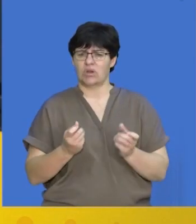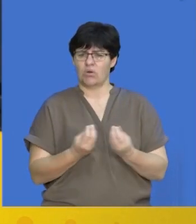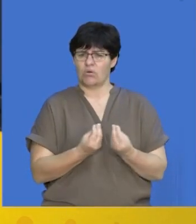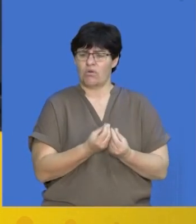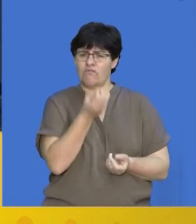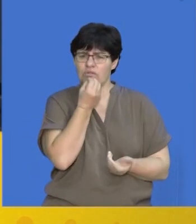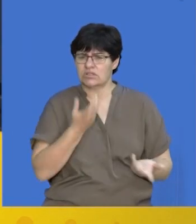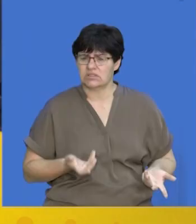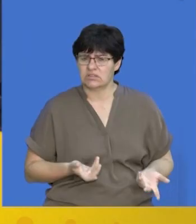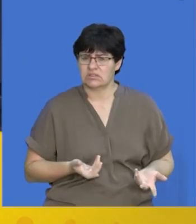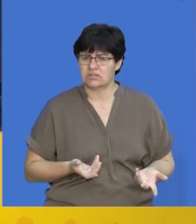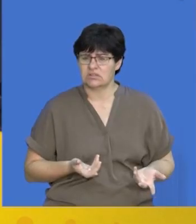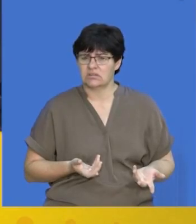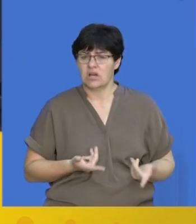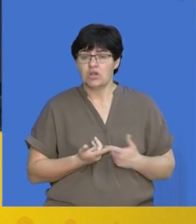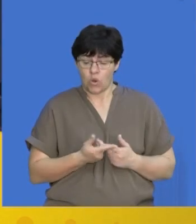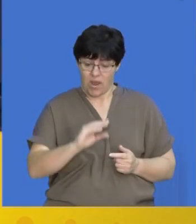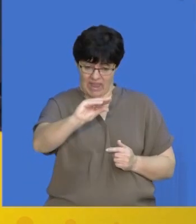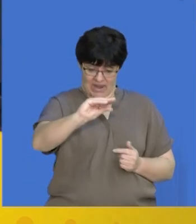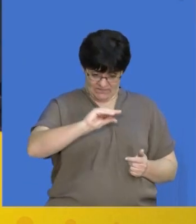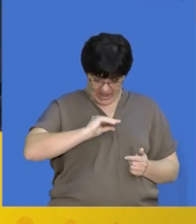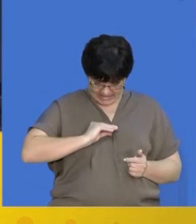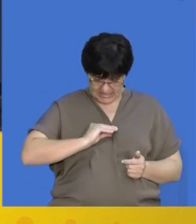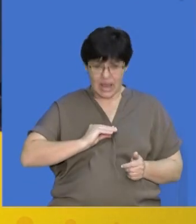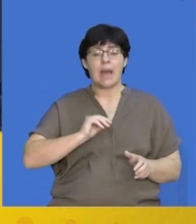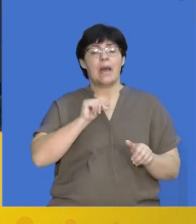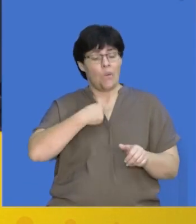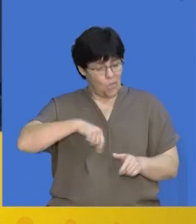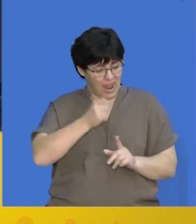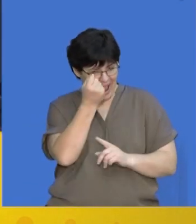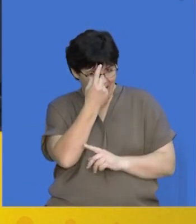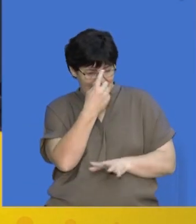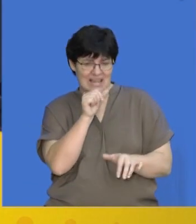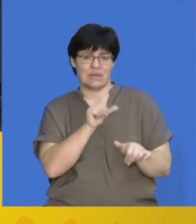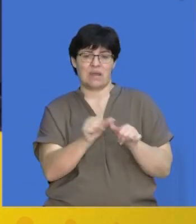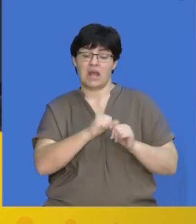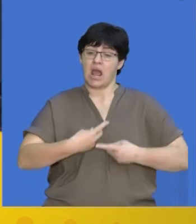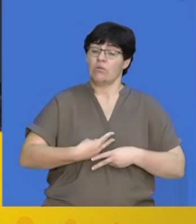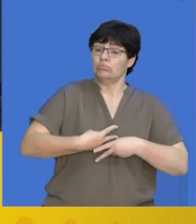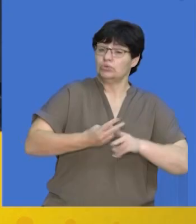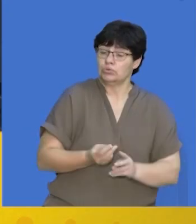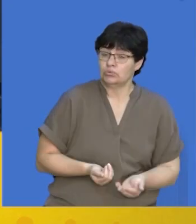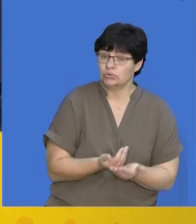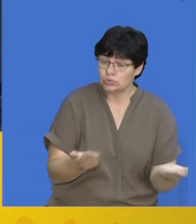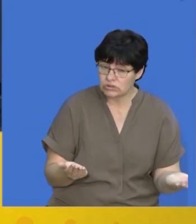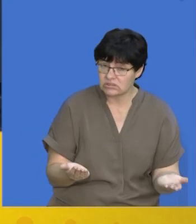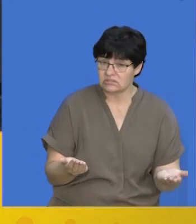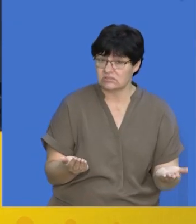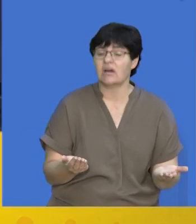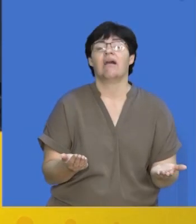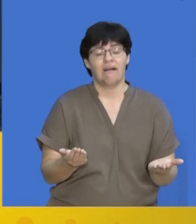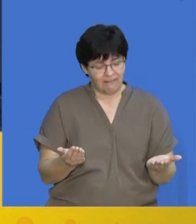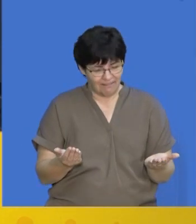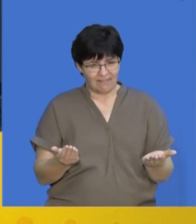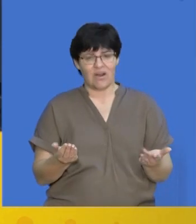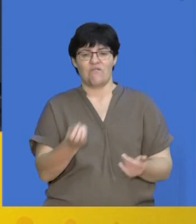an investment would help better understand and produce, yes, to